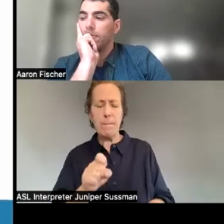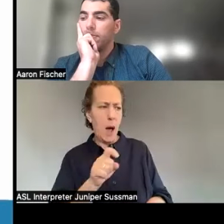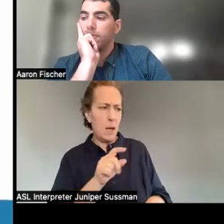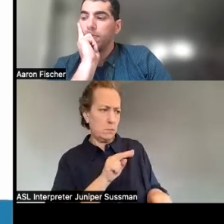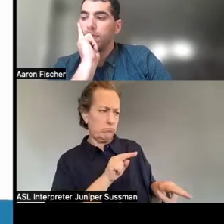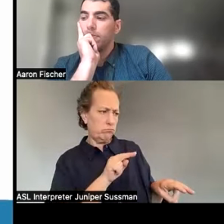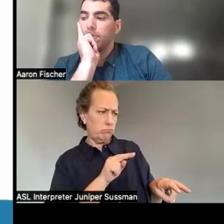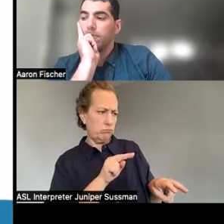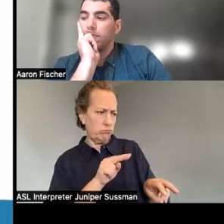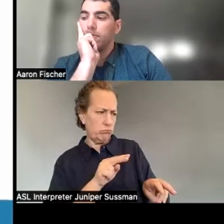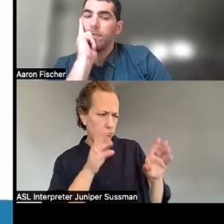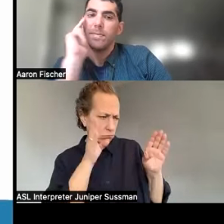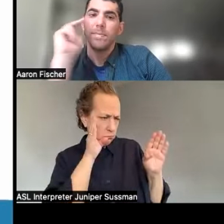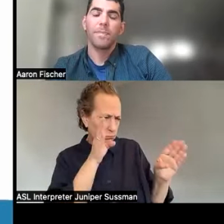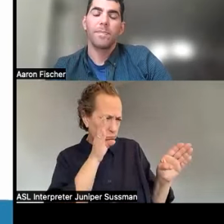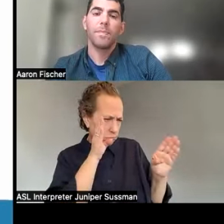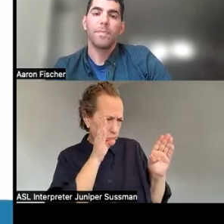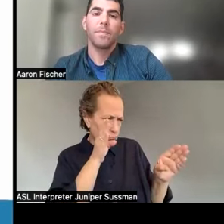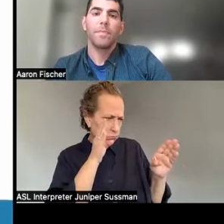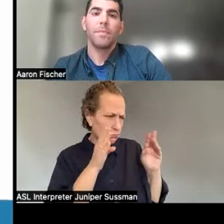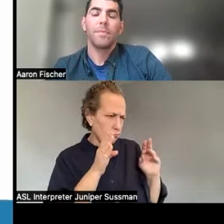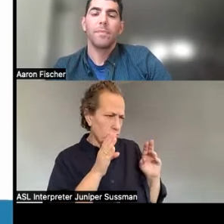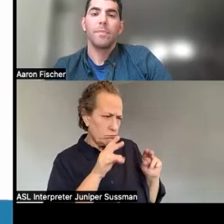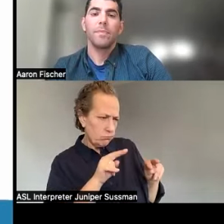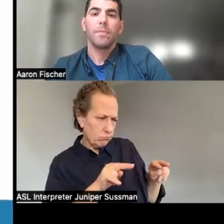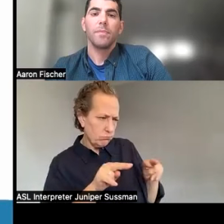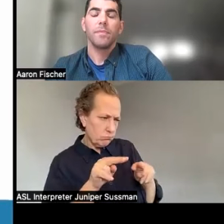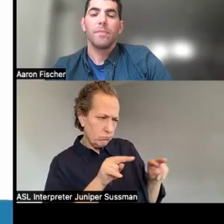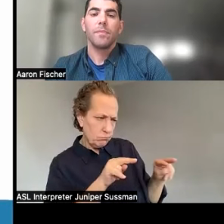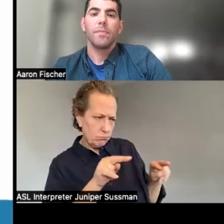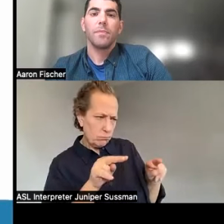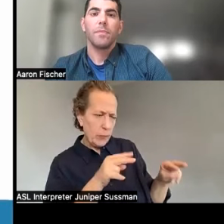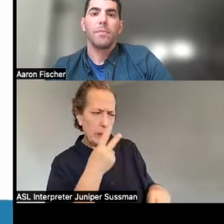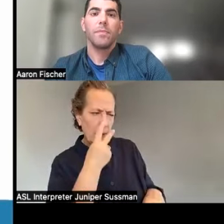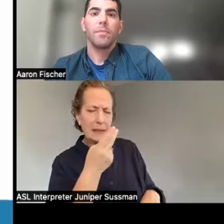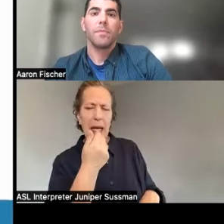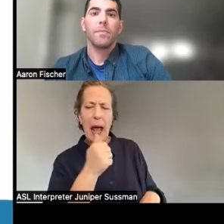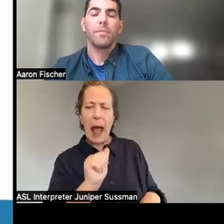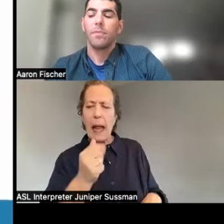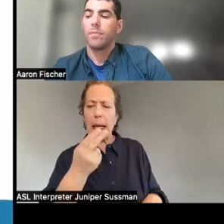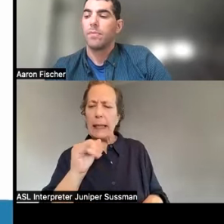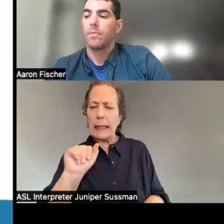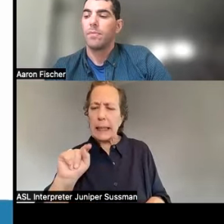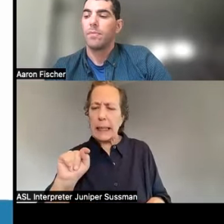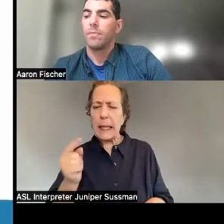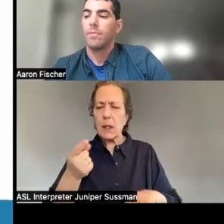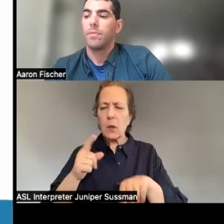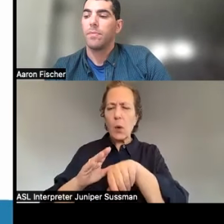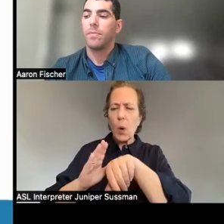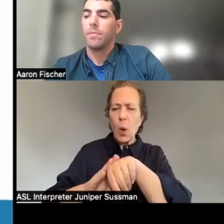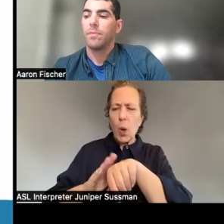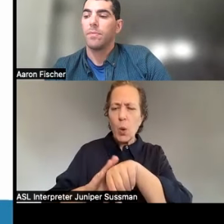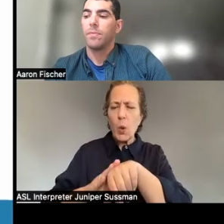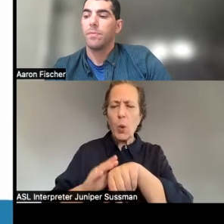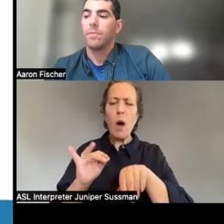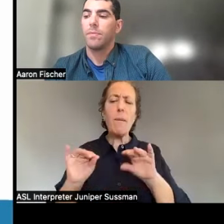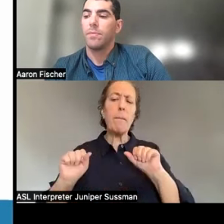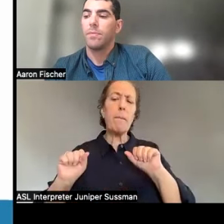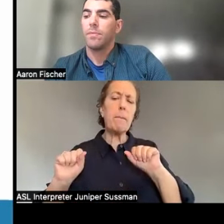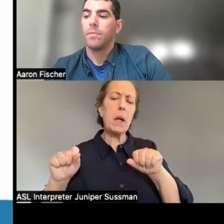for hints and subtleties that come up in conversation with patients as to possible disability